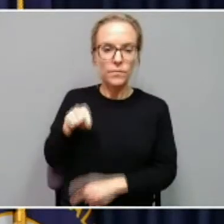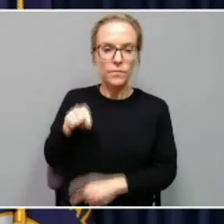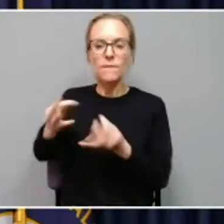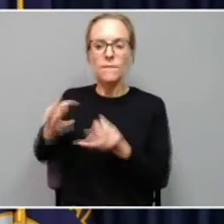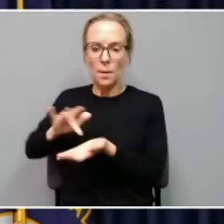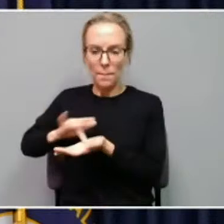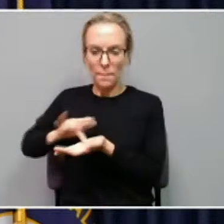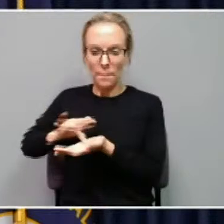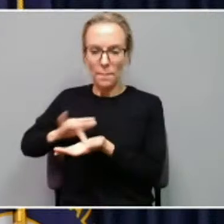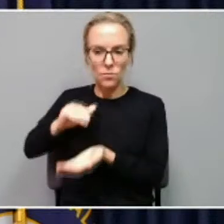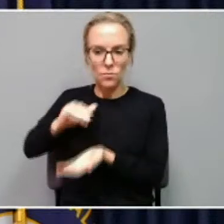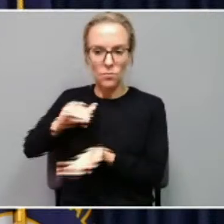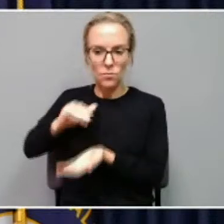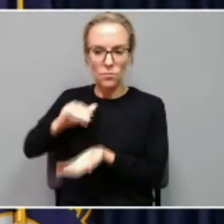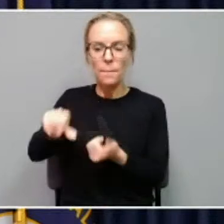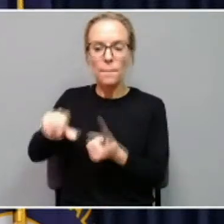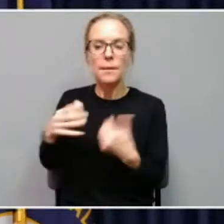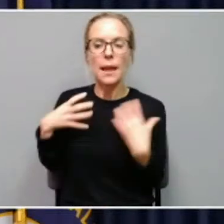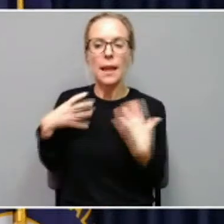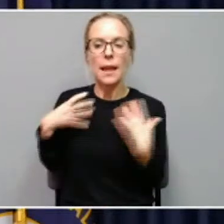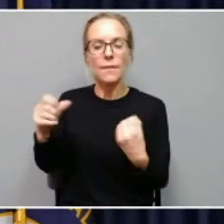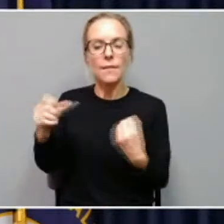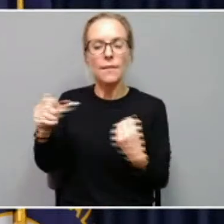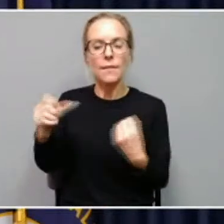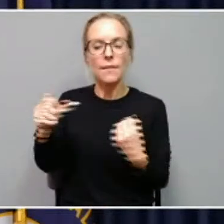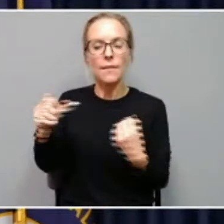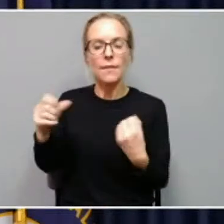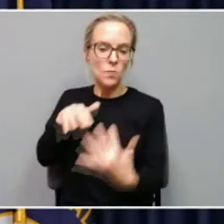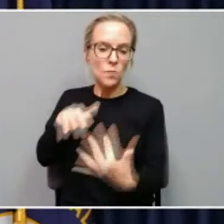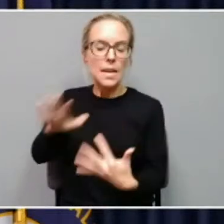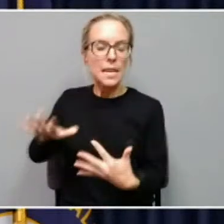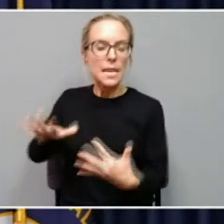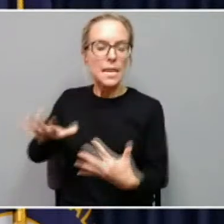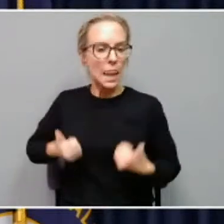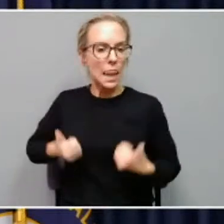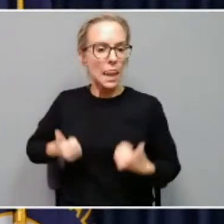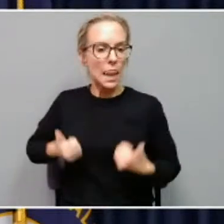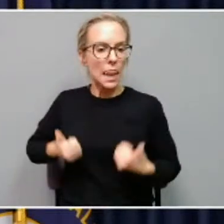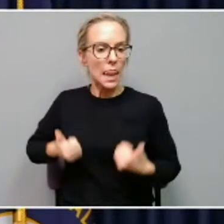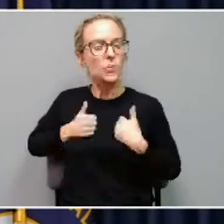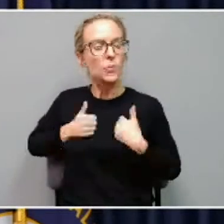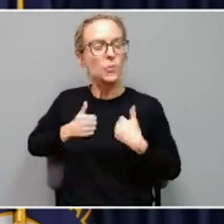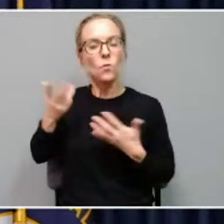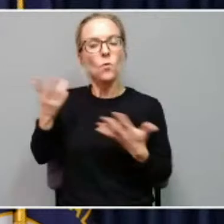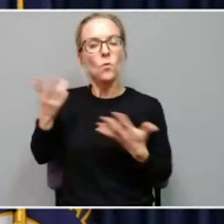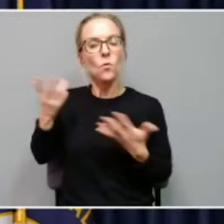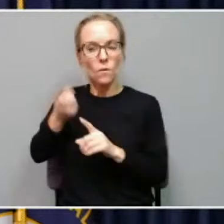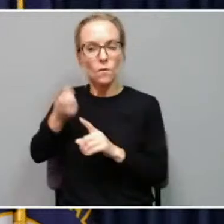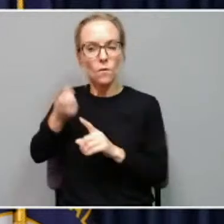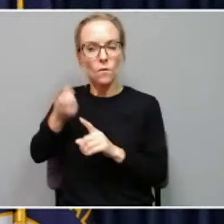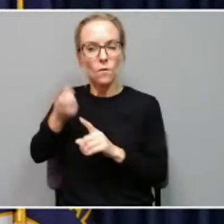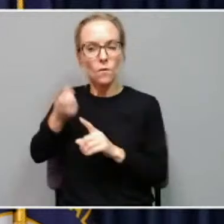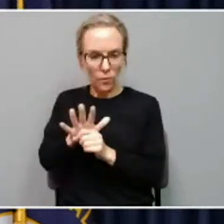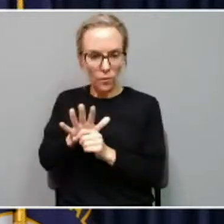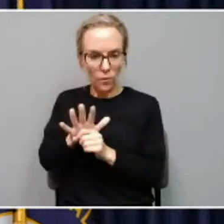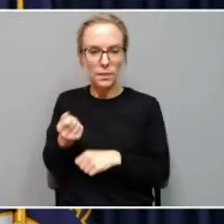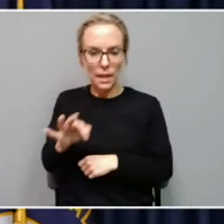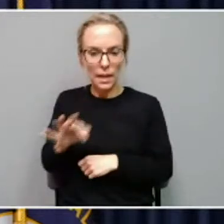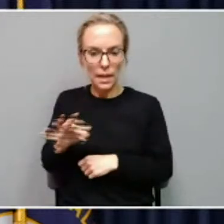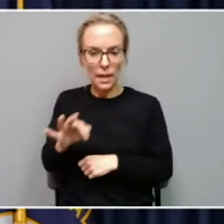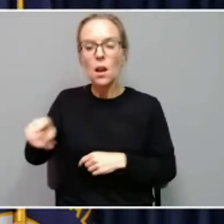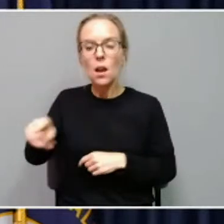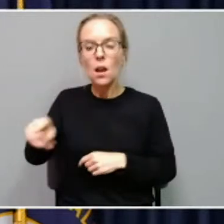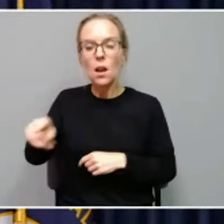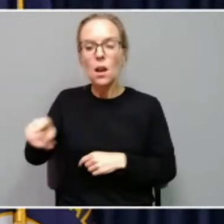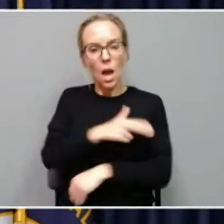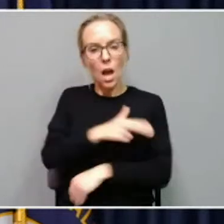Baptist Health Lexington, was battling for his life against COVID-19. After a month in the hospital, including 3 weeks on a ventilator,